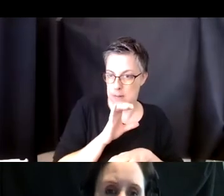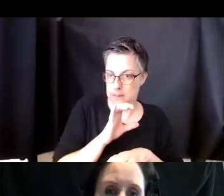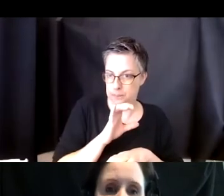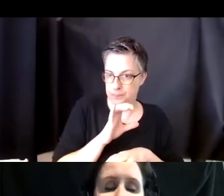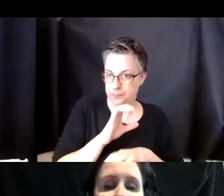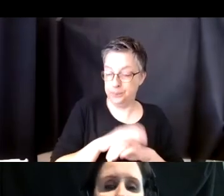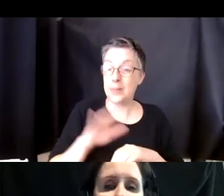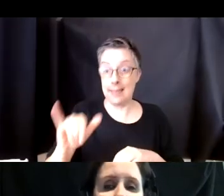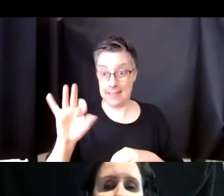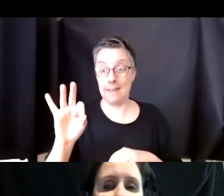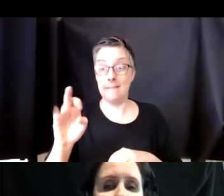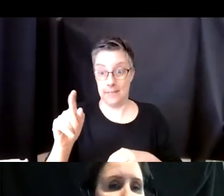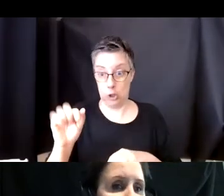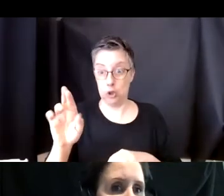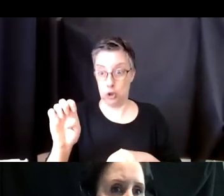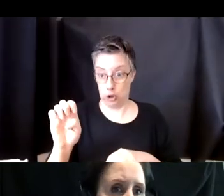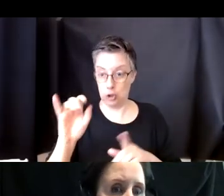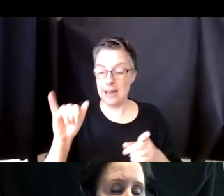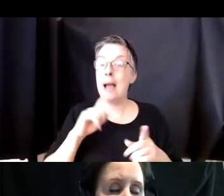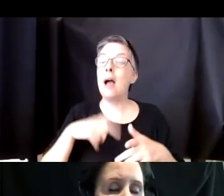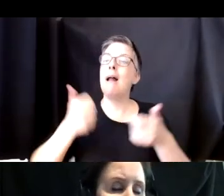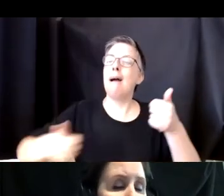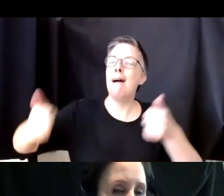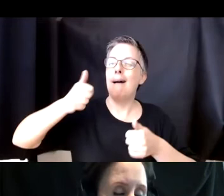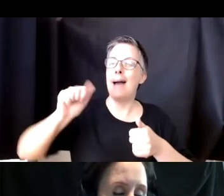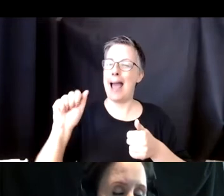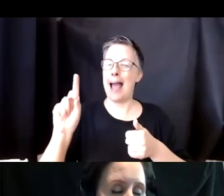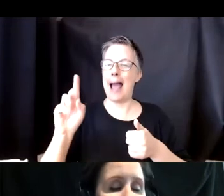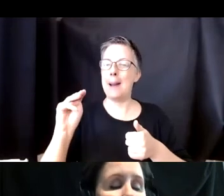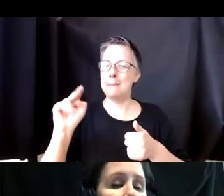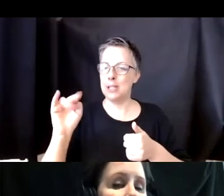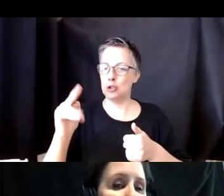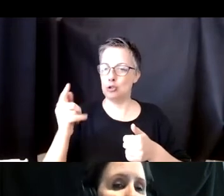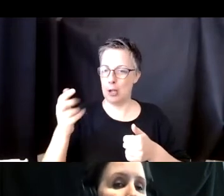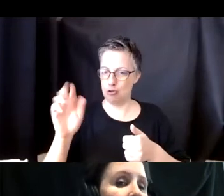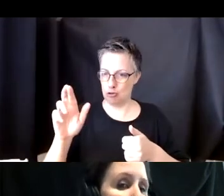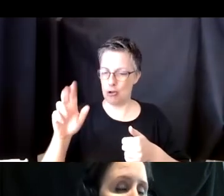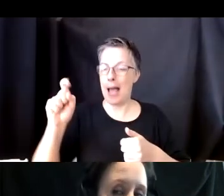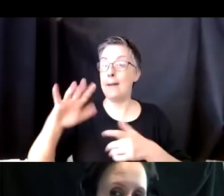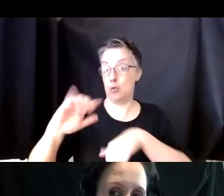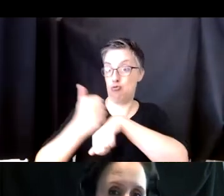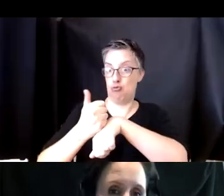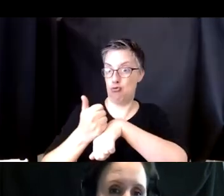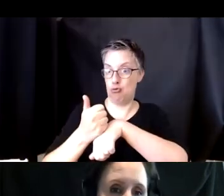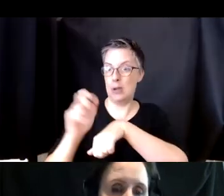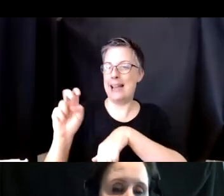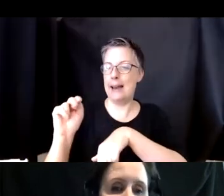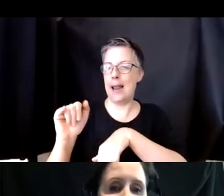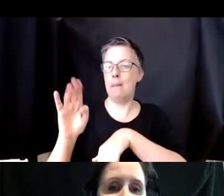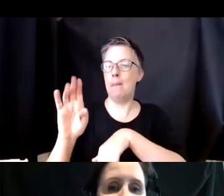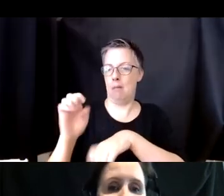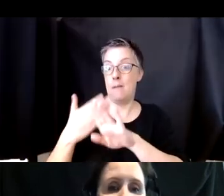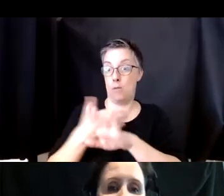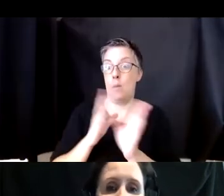is a feature that the administrator or the host has to enable before the meeting.